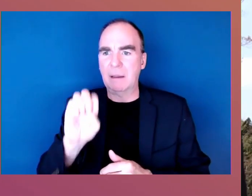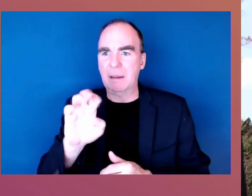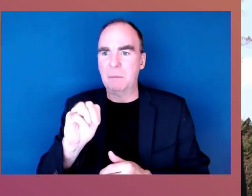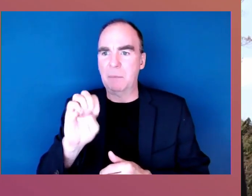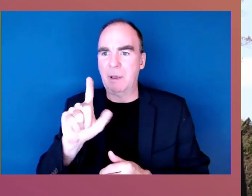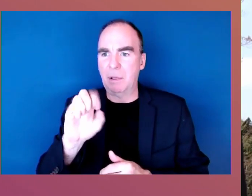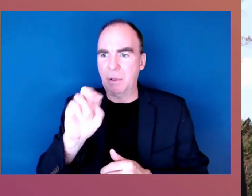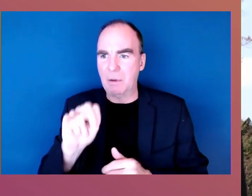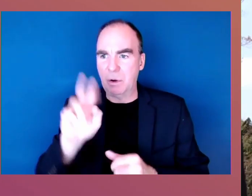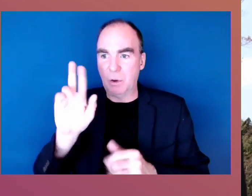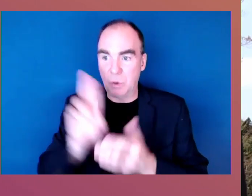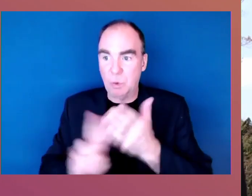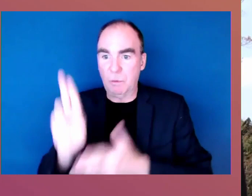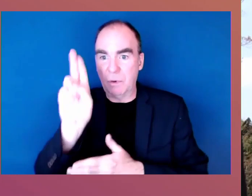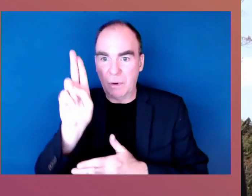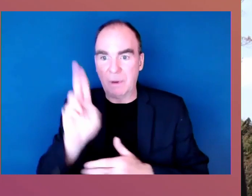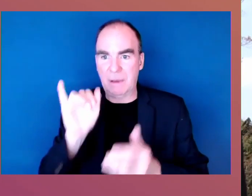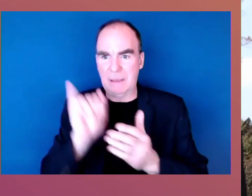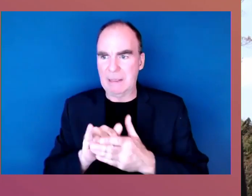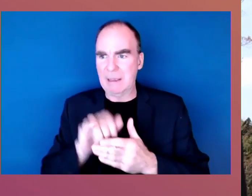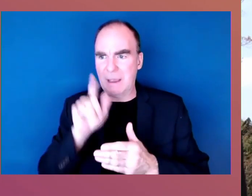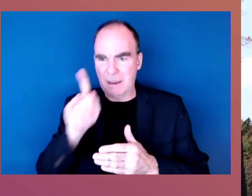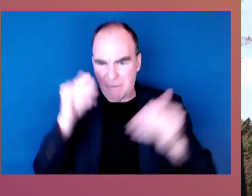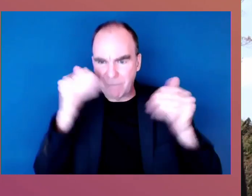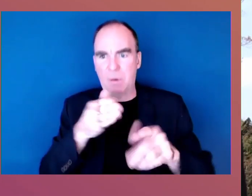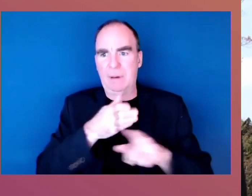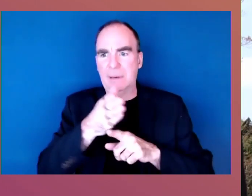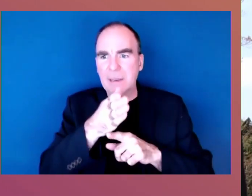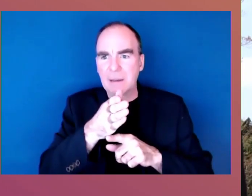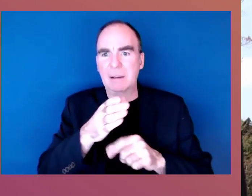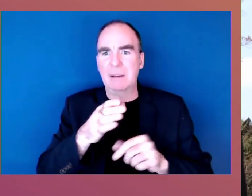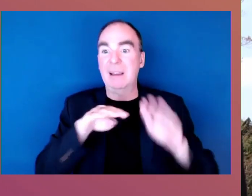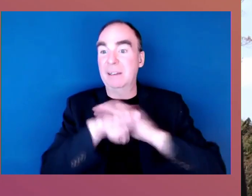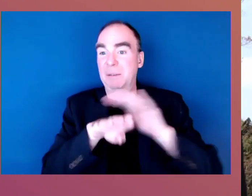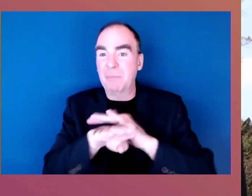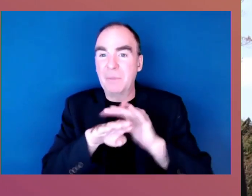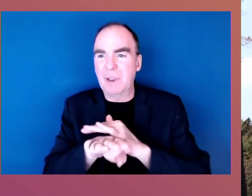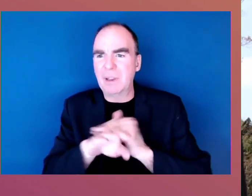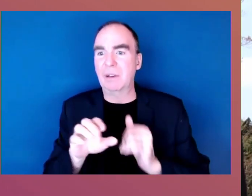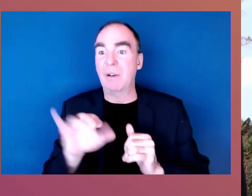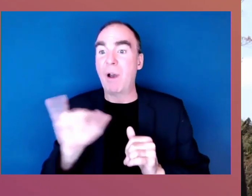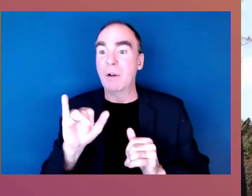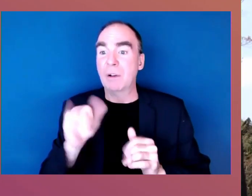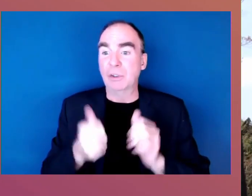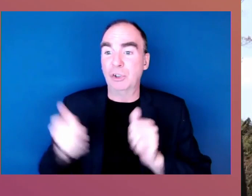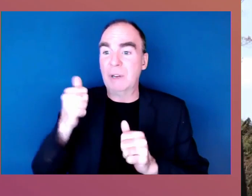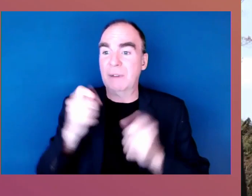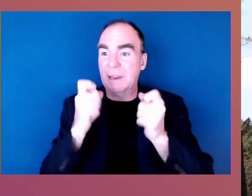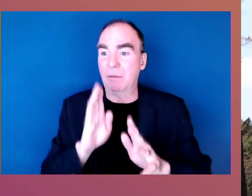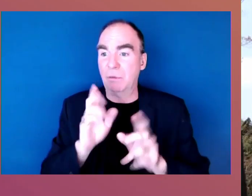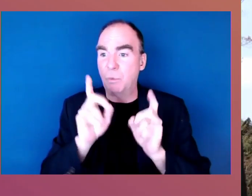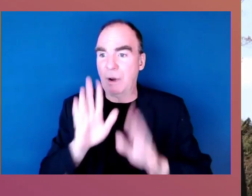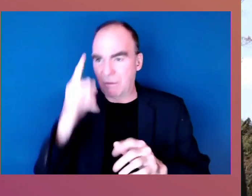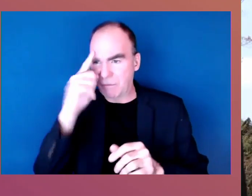Director of the Japanese National Museum of Emerging Science and Innovation. Last month, Chieko